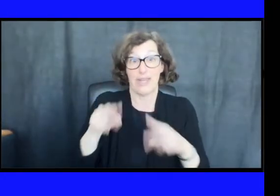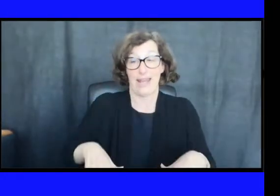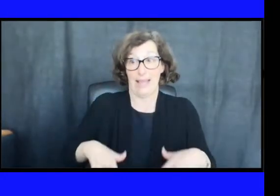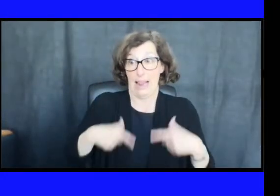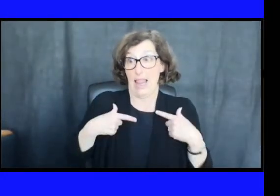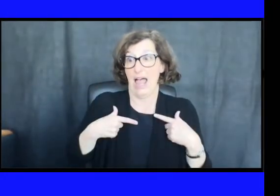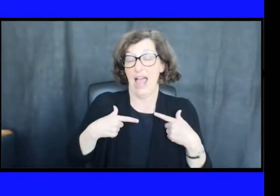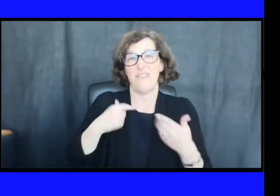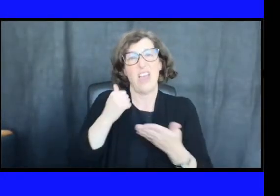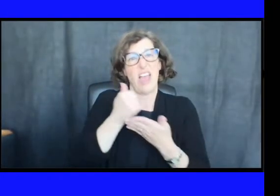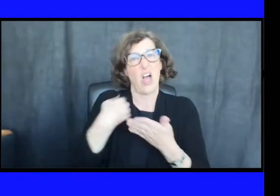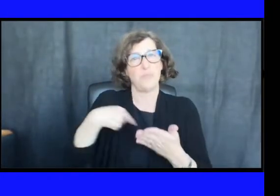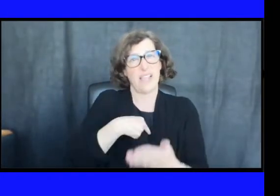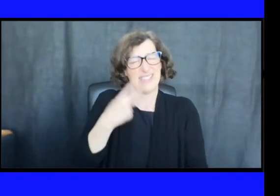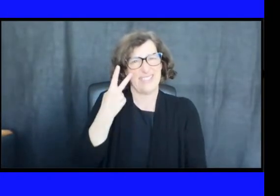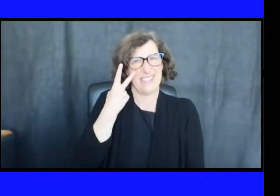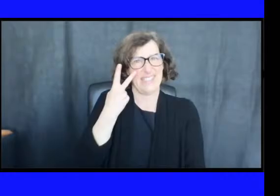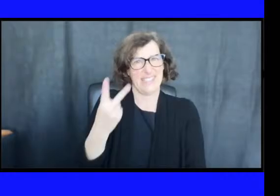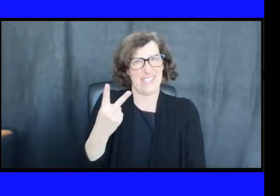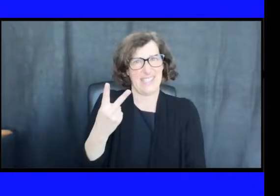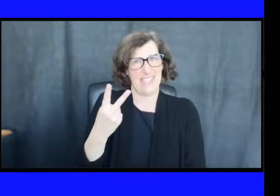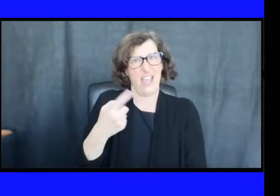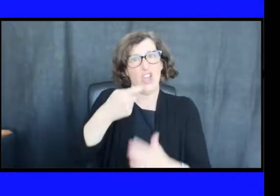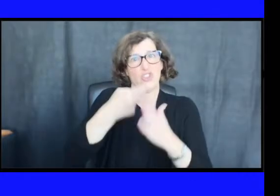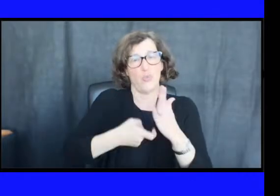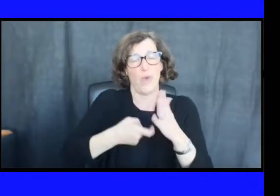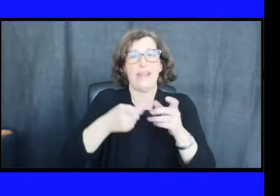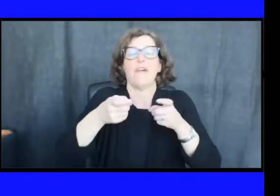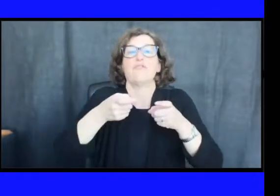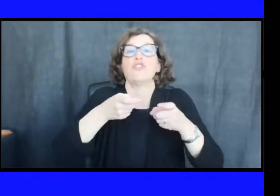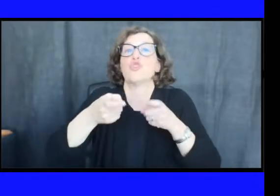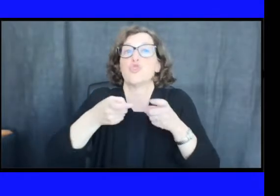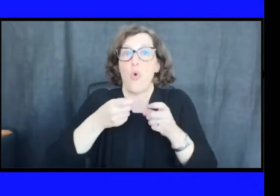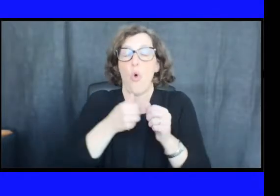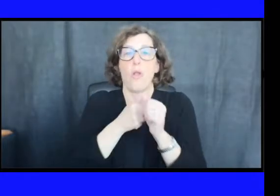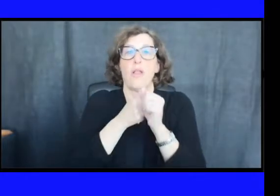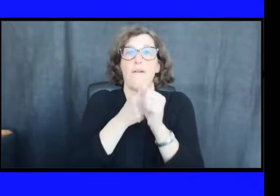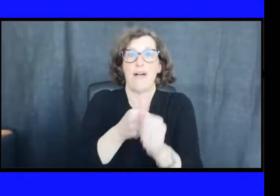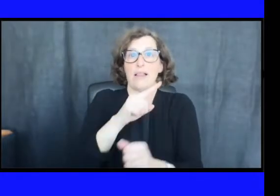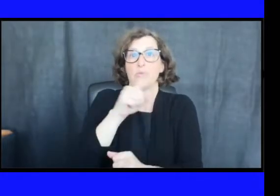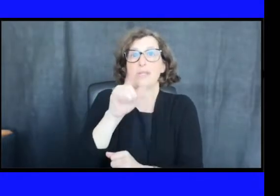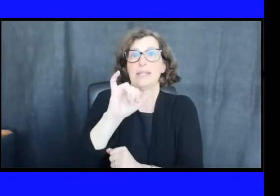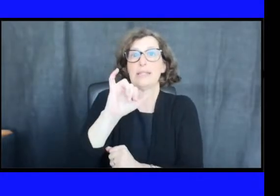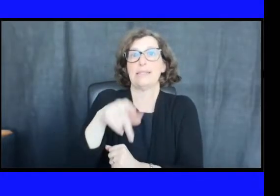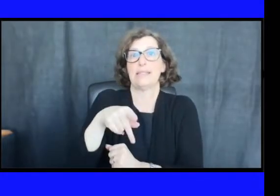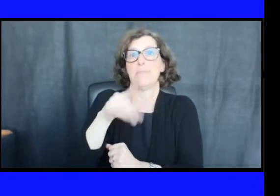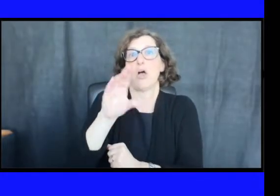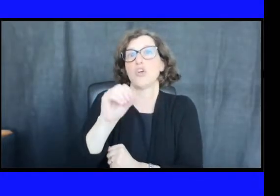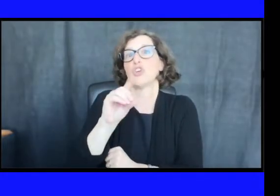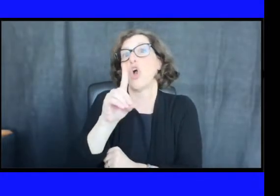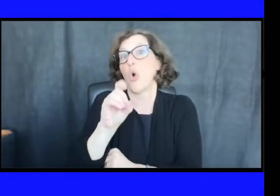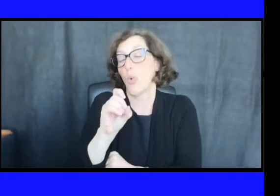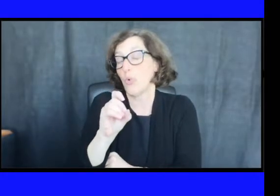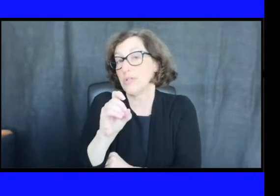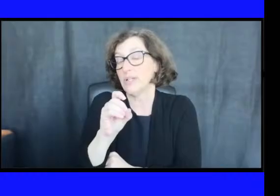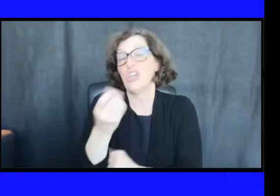improving outcomes. Next slide, please. And this last screenshot is looking at hypertension according to